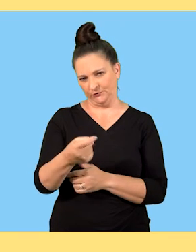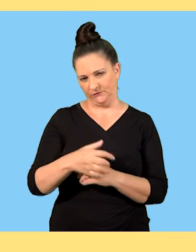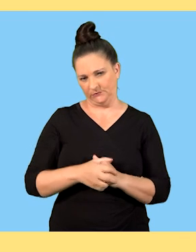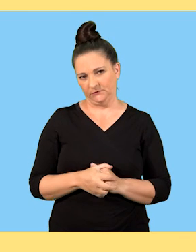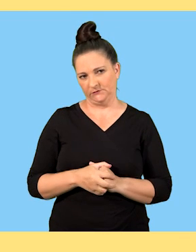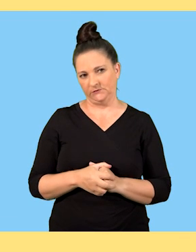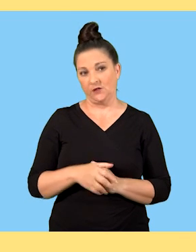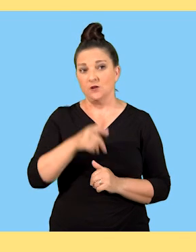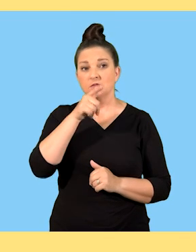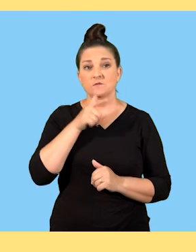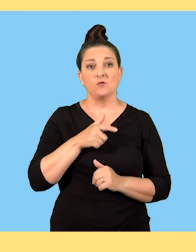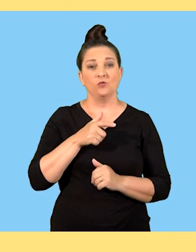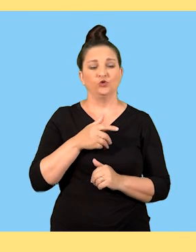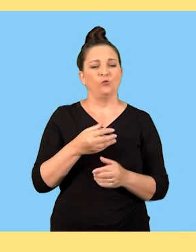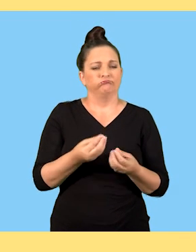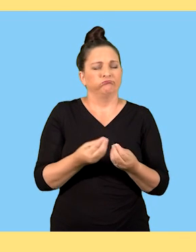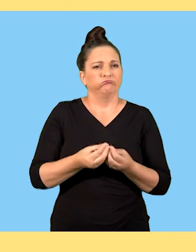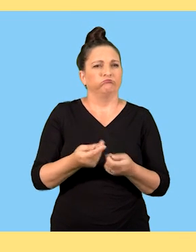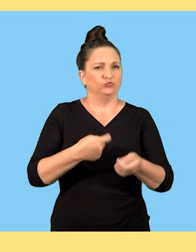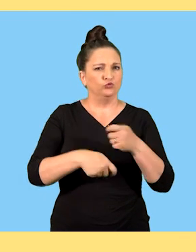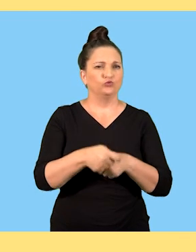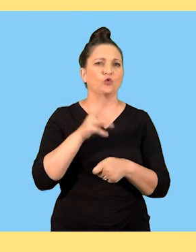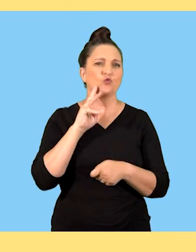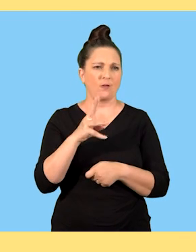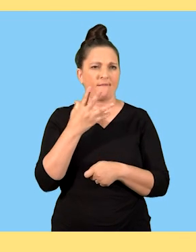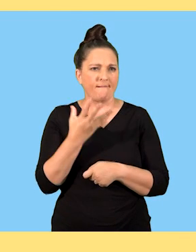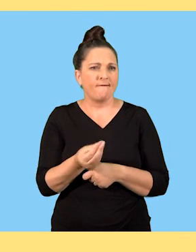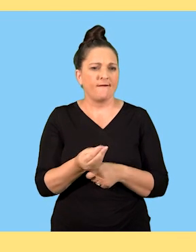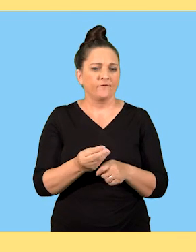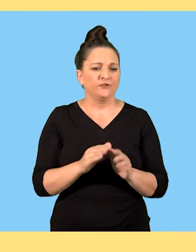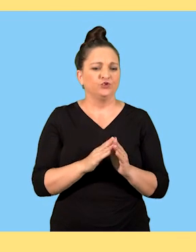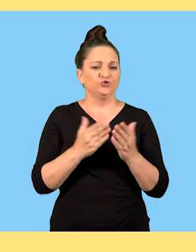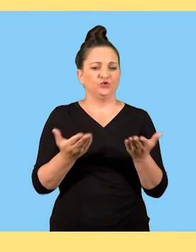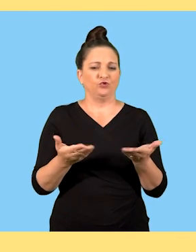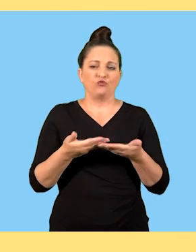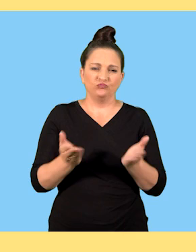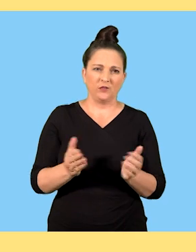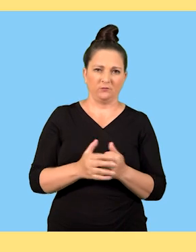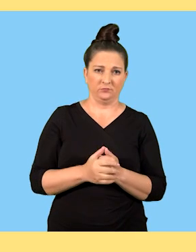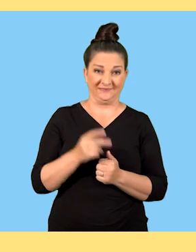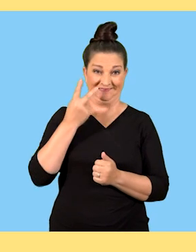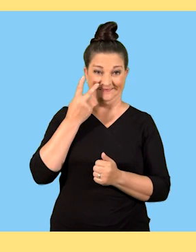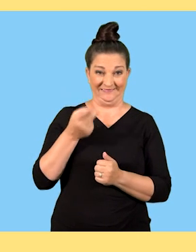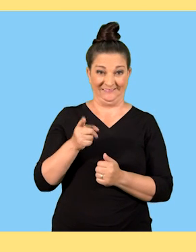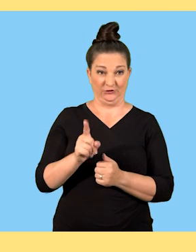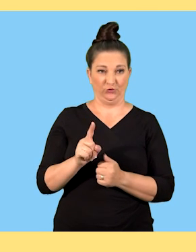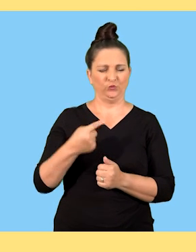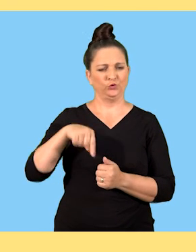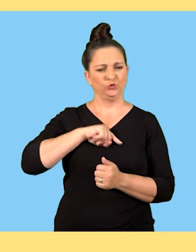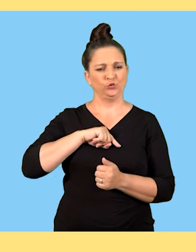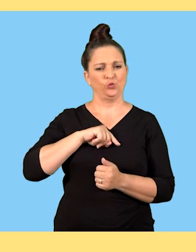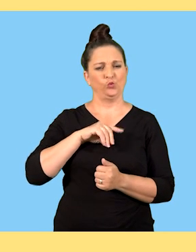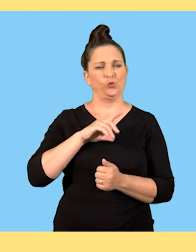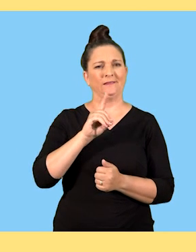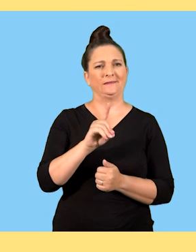we are told that we have consumable stores on hand of 1,500. In the general journal, you would see we debit consumable stores on